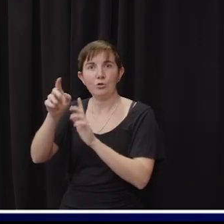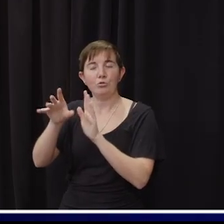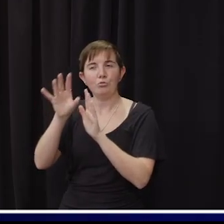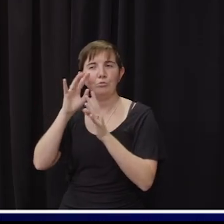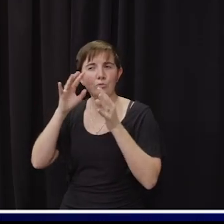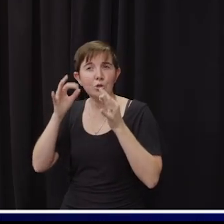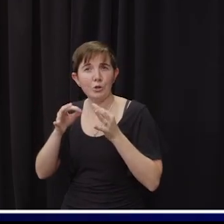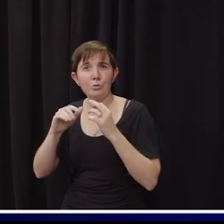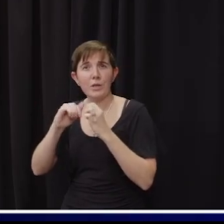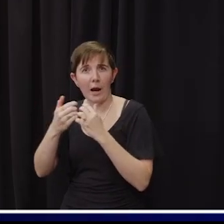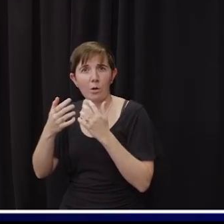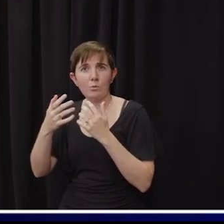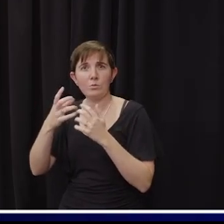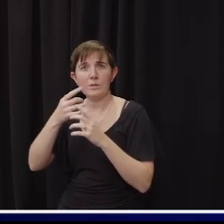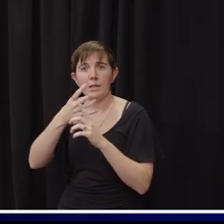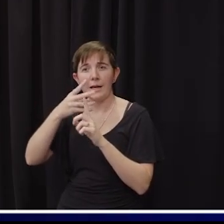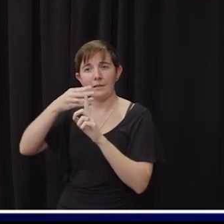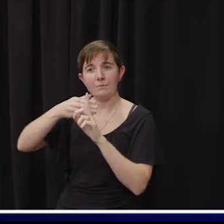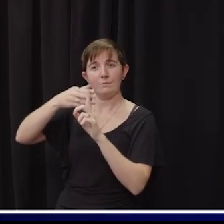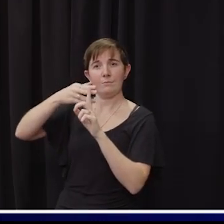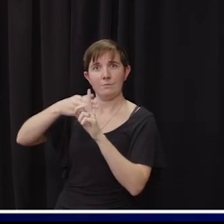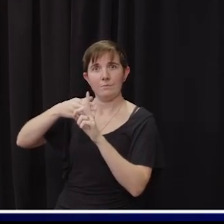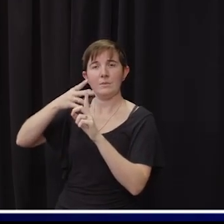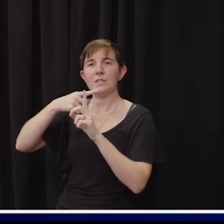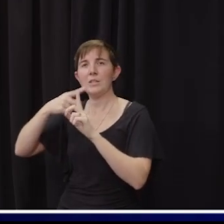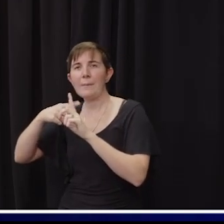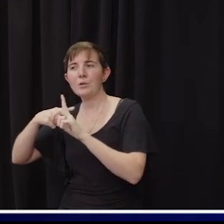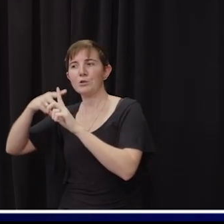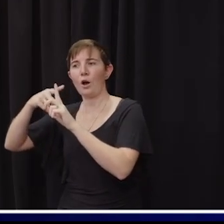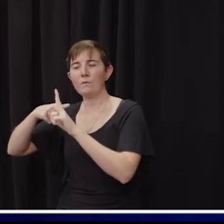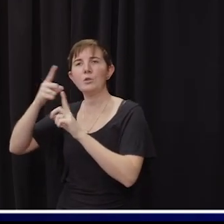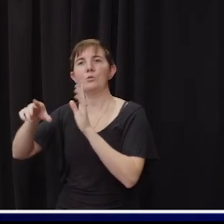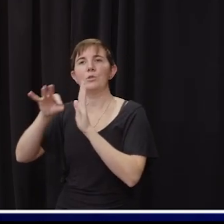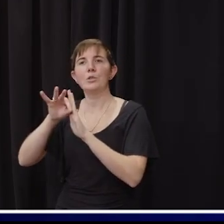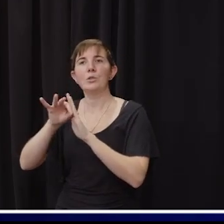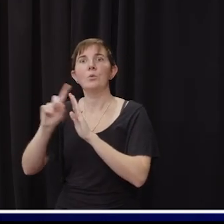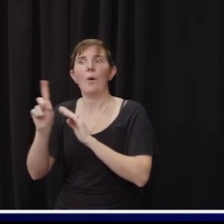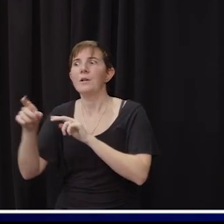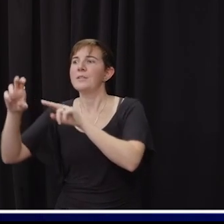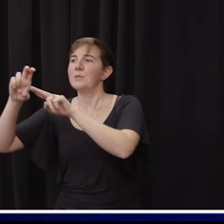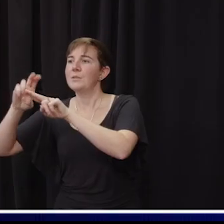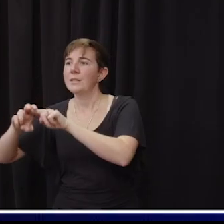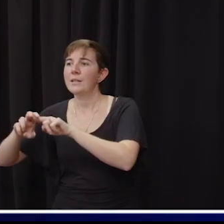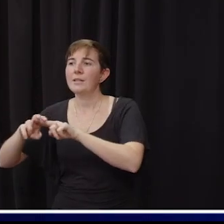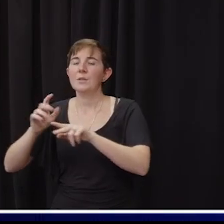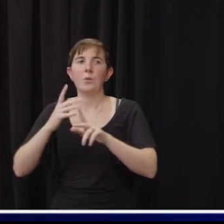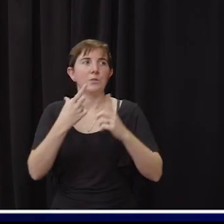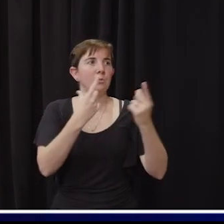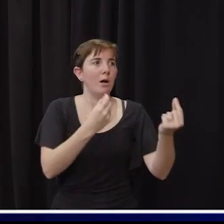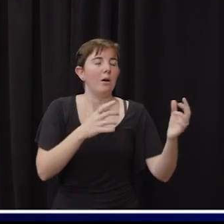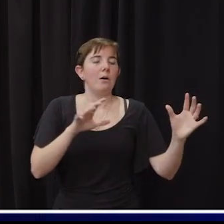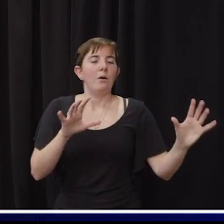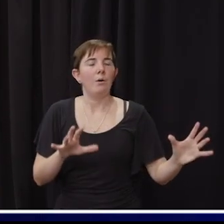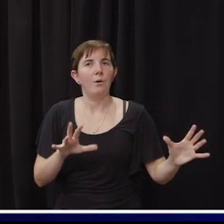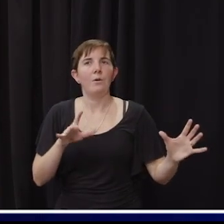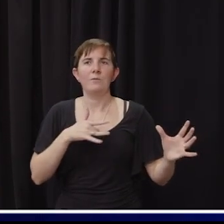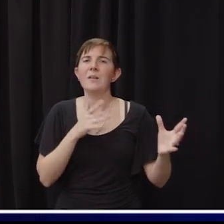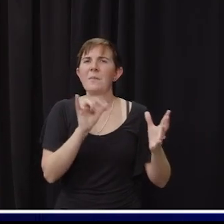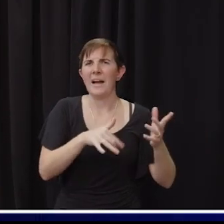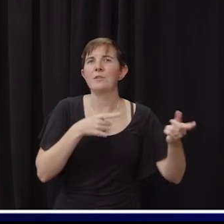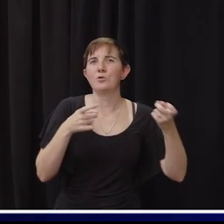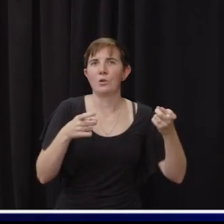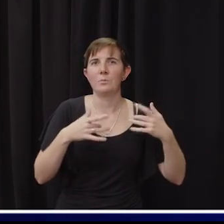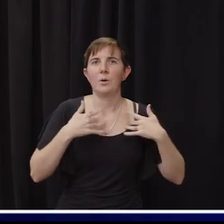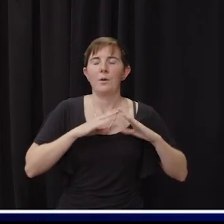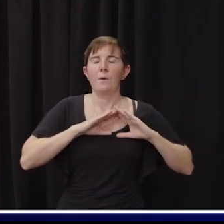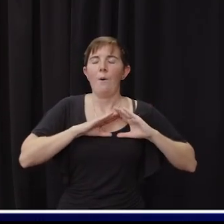to be, that provides control, right? You can choose where you sit, where you go. And that kind